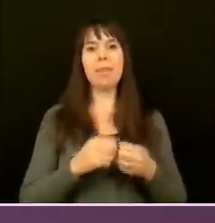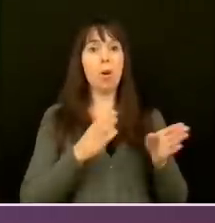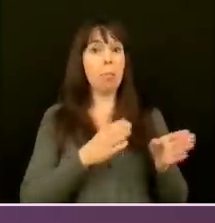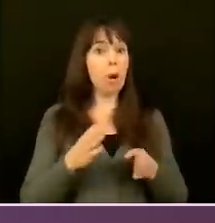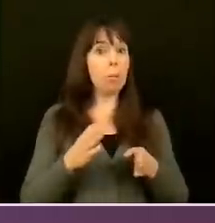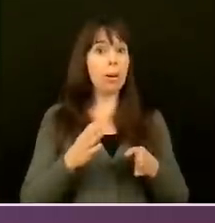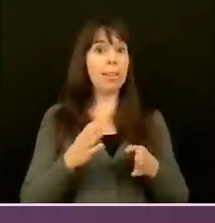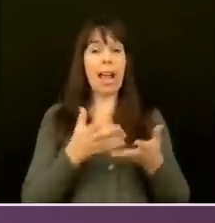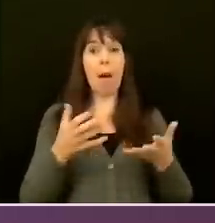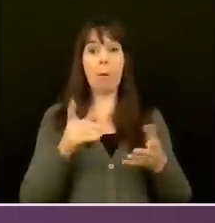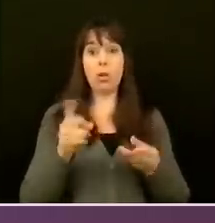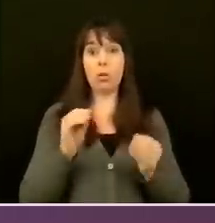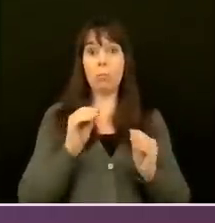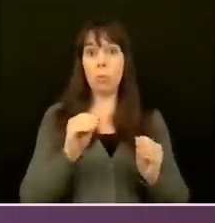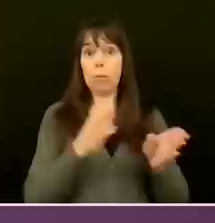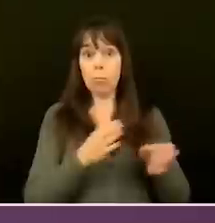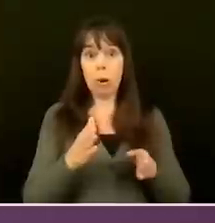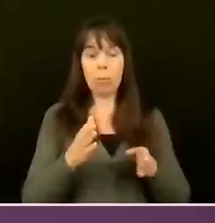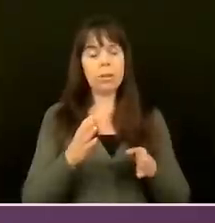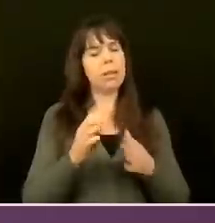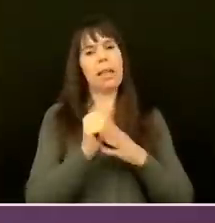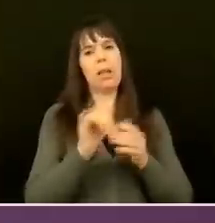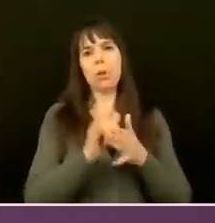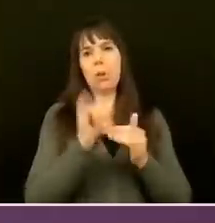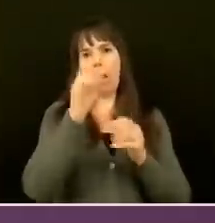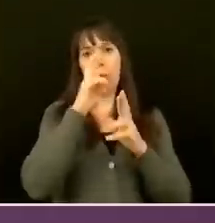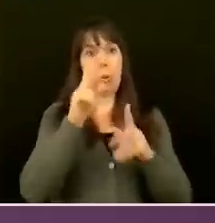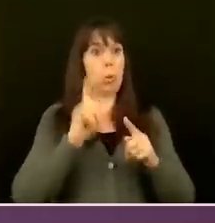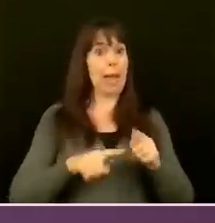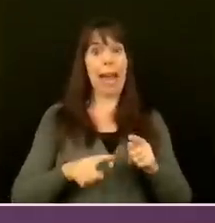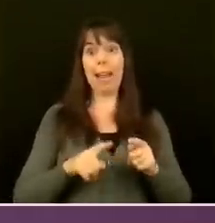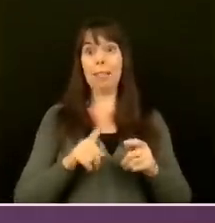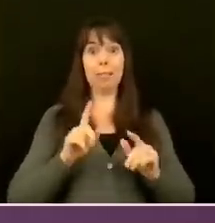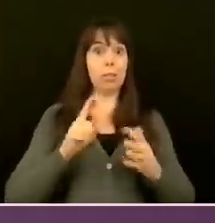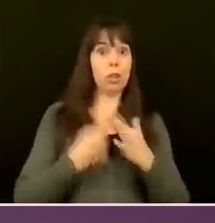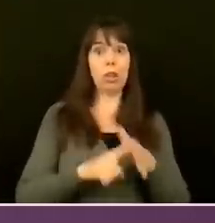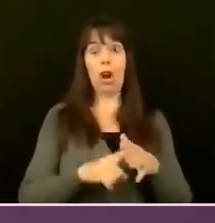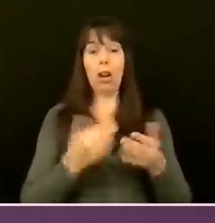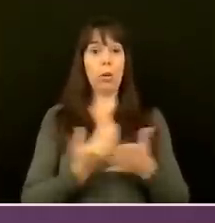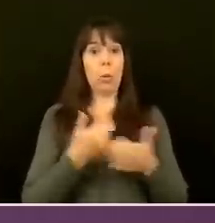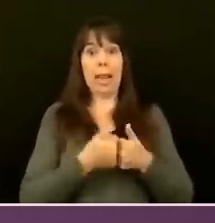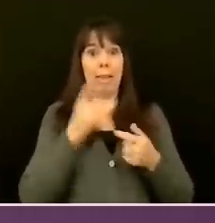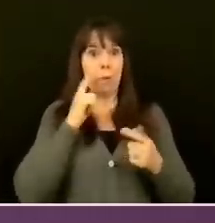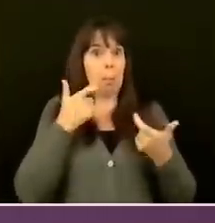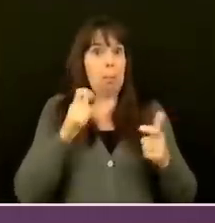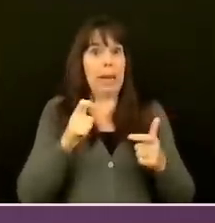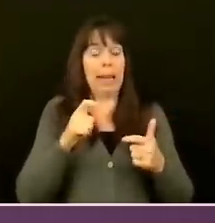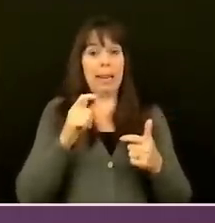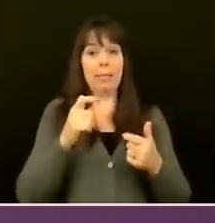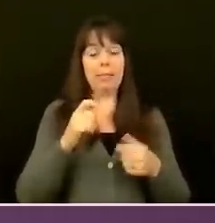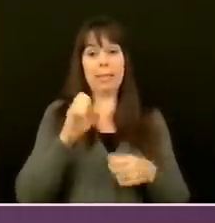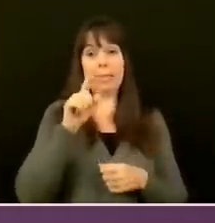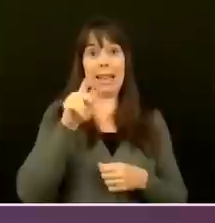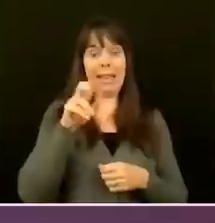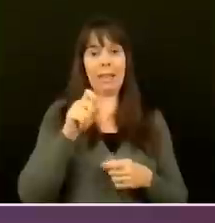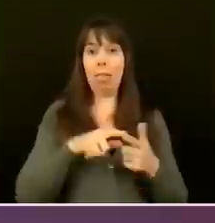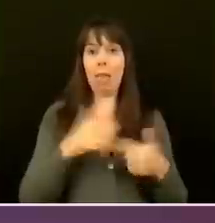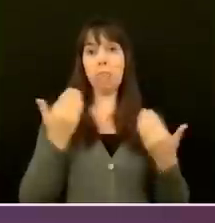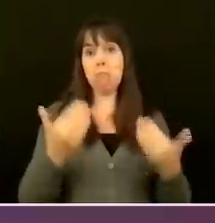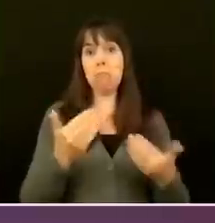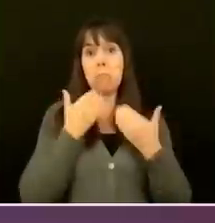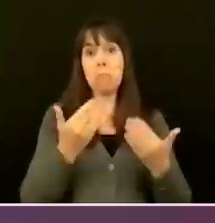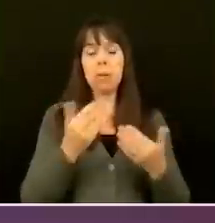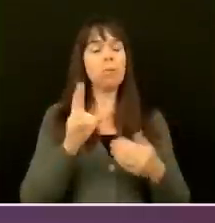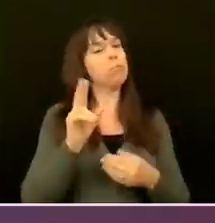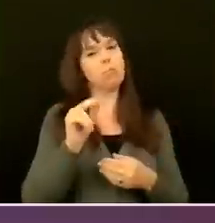preparation you put in leads to that respect. You can't come up in a big game and in high stakes and just wing it. It's not how it works. You can't wing it, right? You have